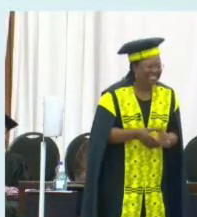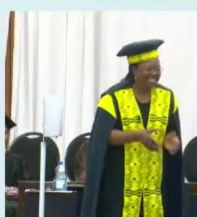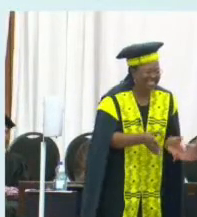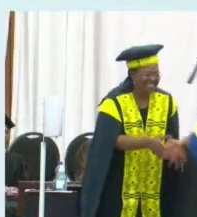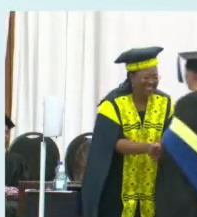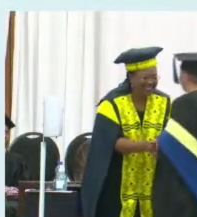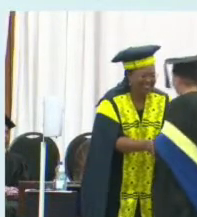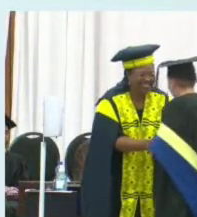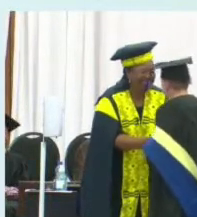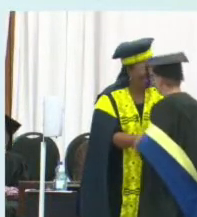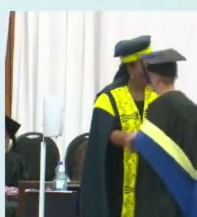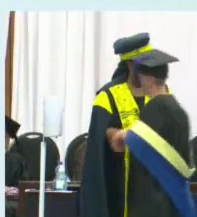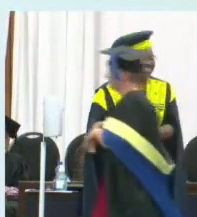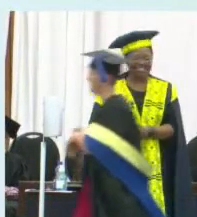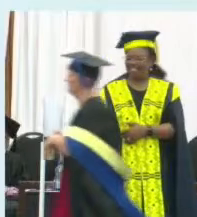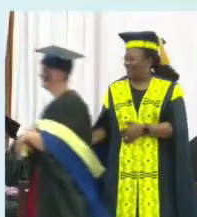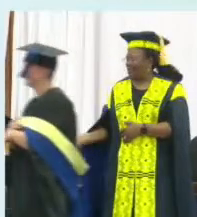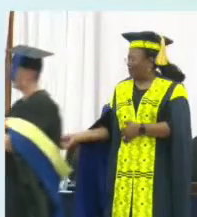Kenethia Jagers.